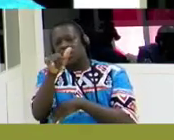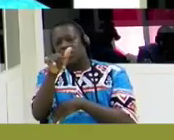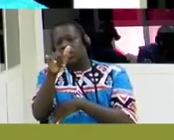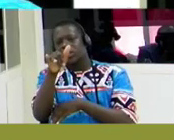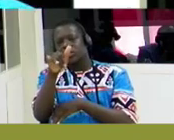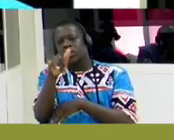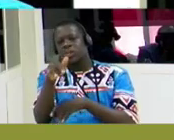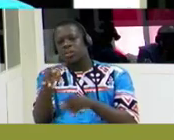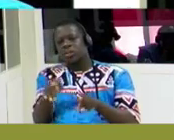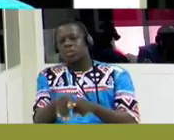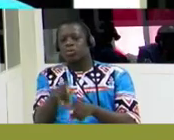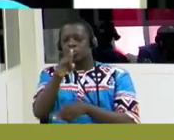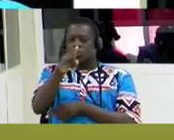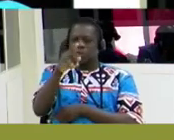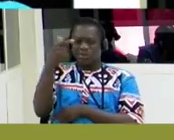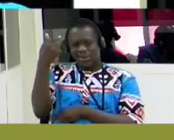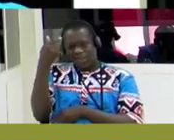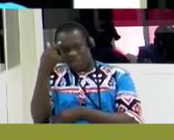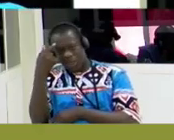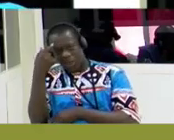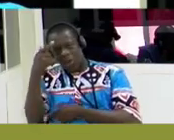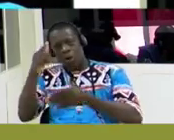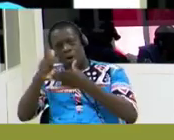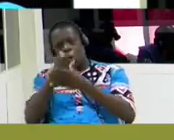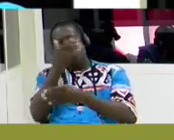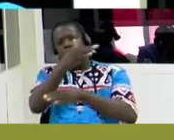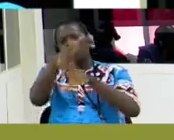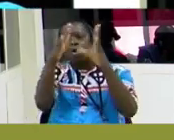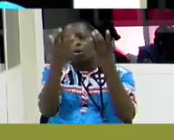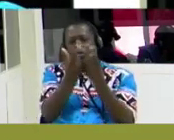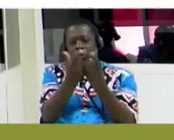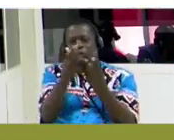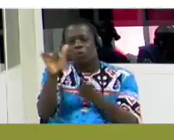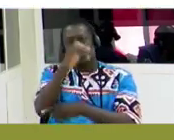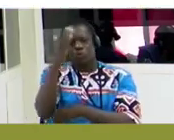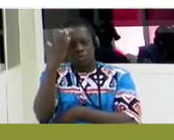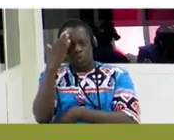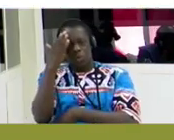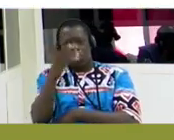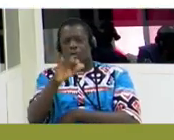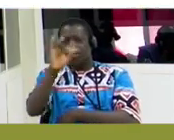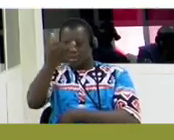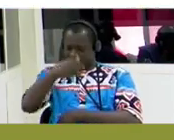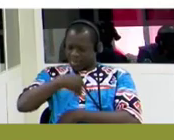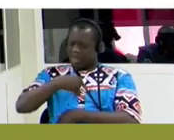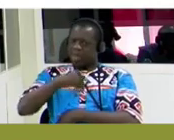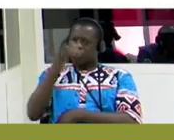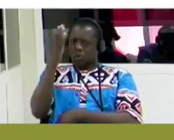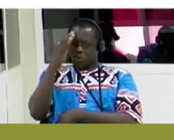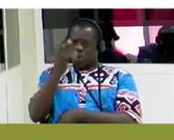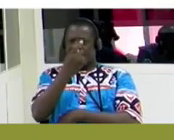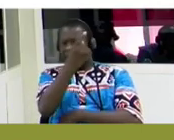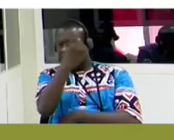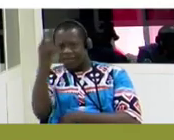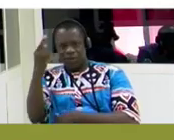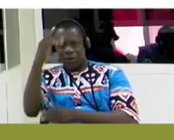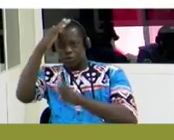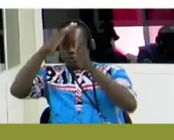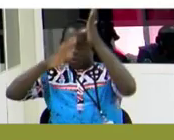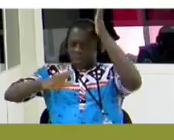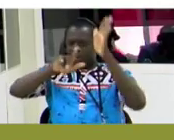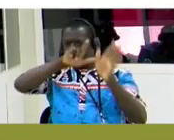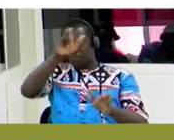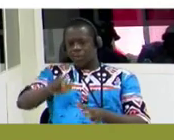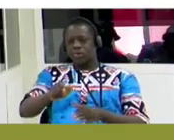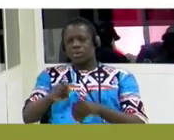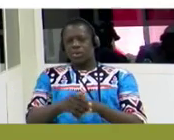Was it an assumption, or is something you knew for a fact? Yeah, I knew that. And every soldier knew that when you are, by that time when you